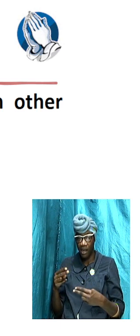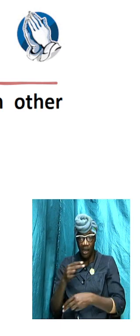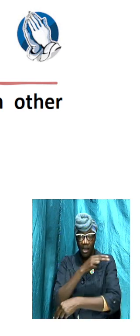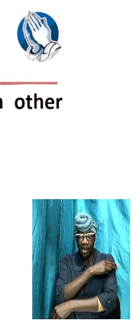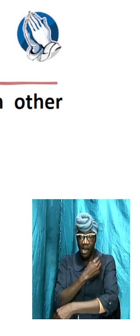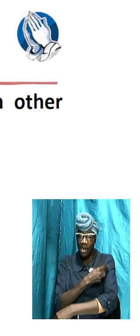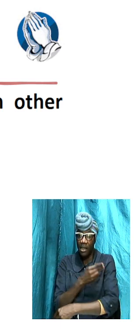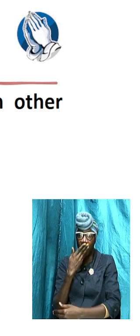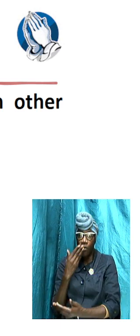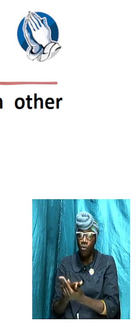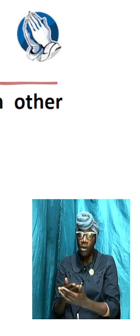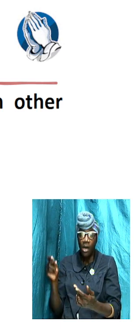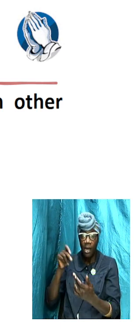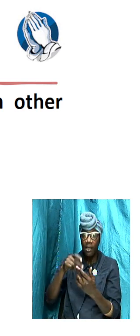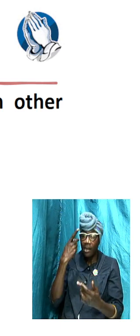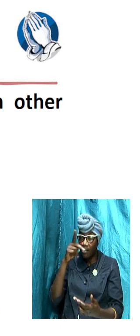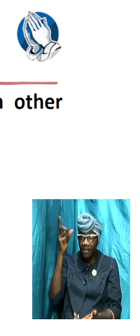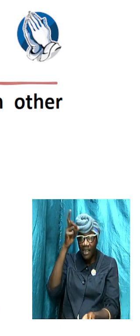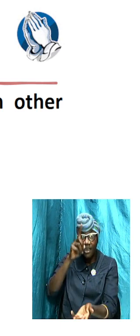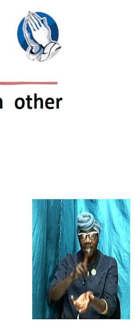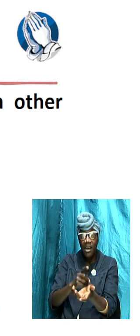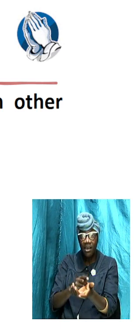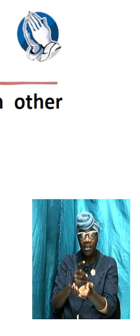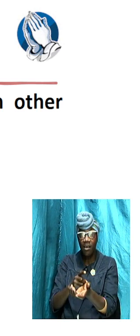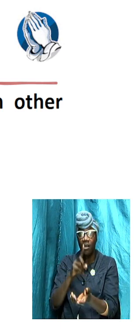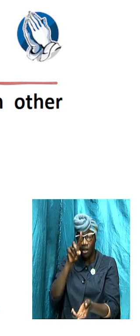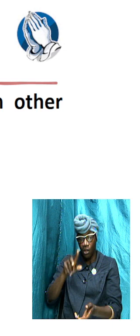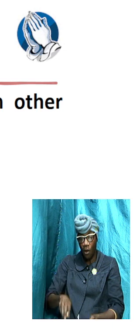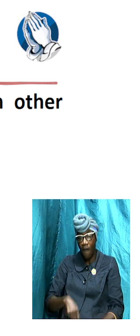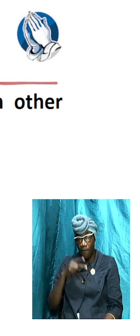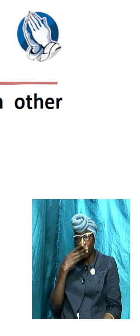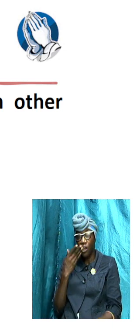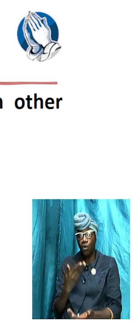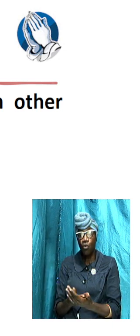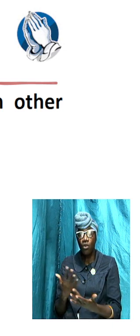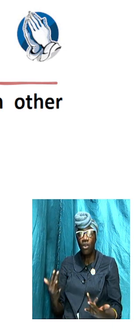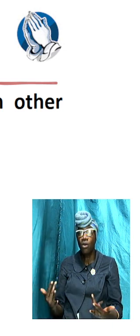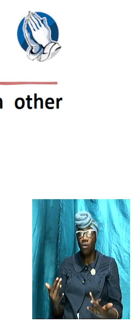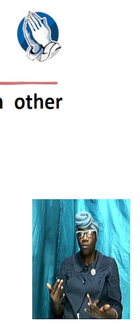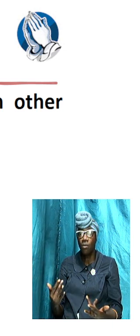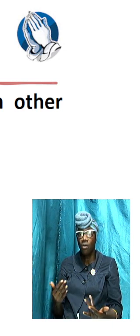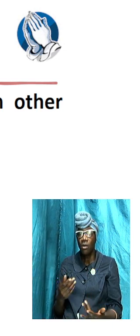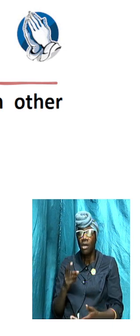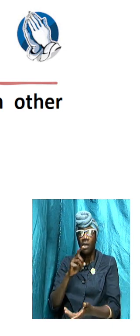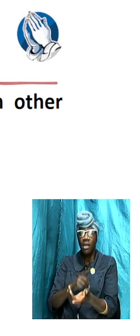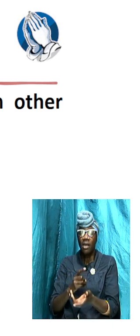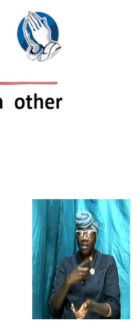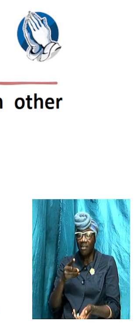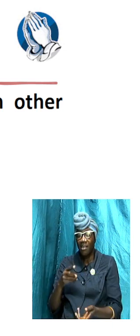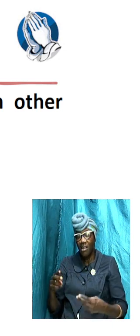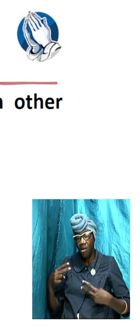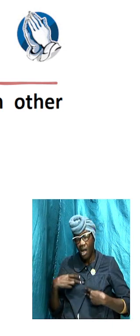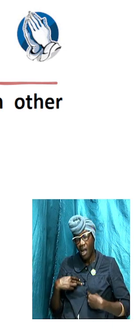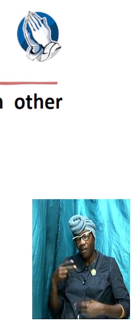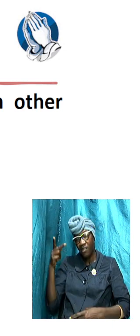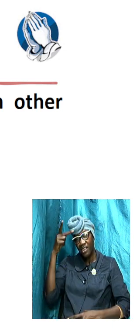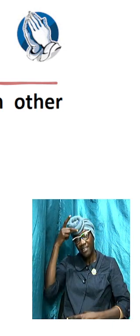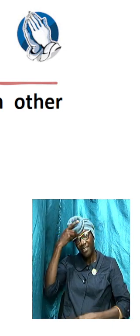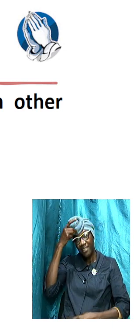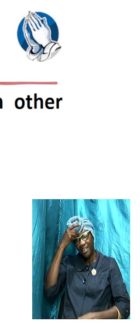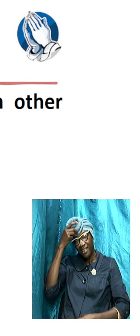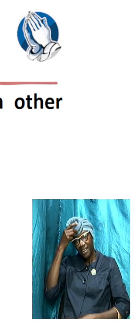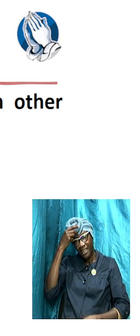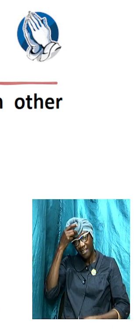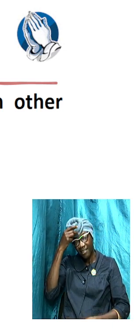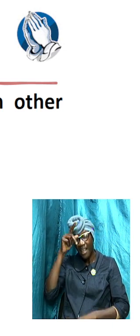the doctor. Amen. In other words, you feel good now, and then you go to the doctor, and the doctor tell you have this particular sickness and ailment. You can't